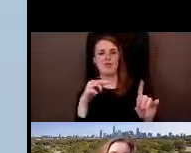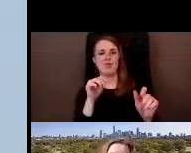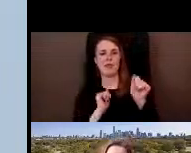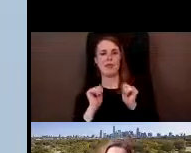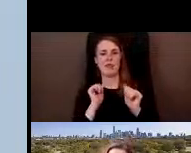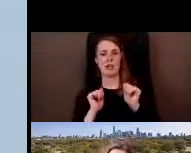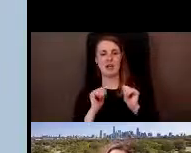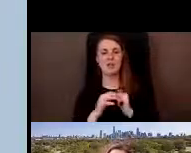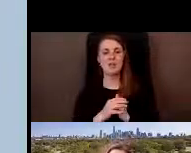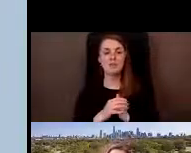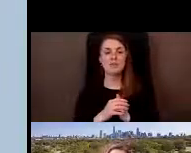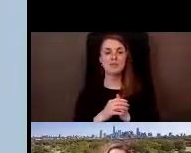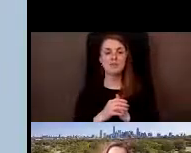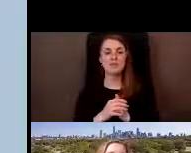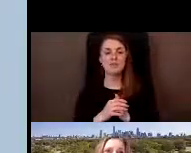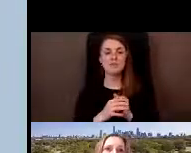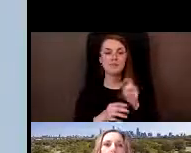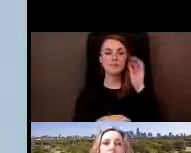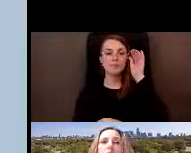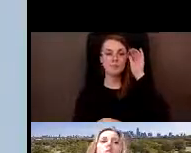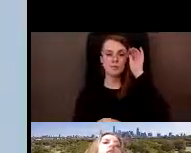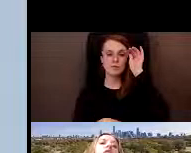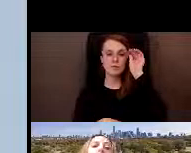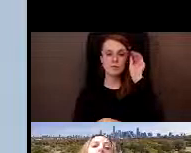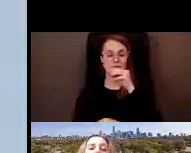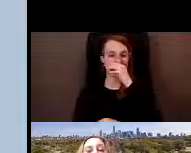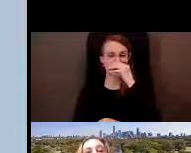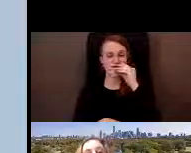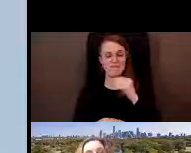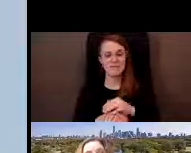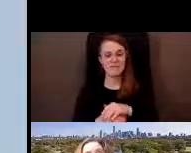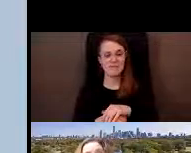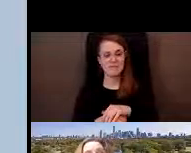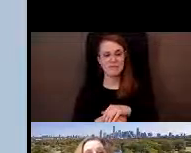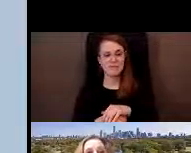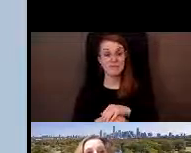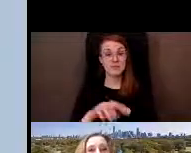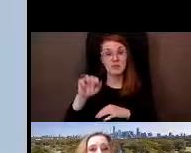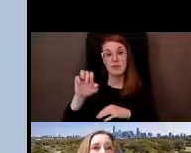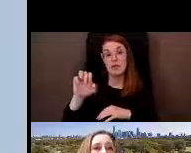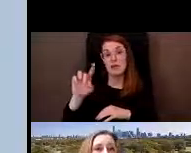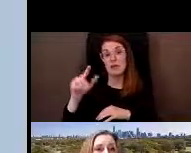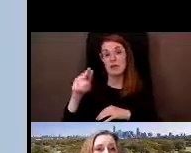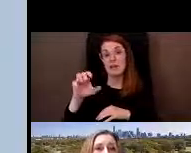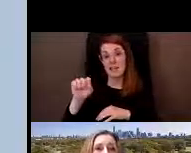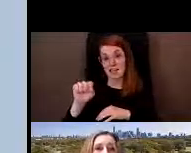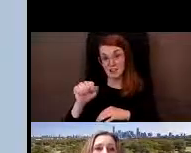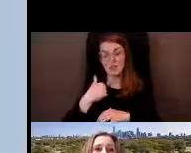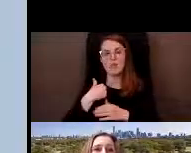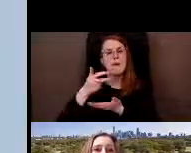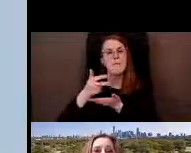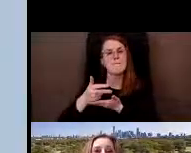So here are some of the takeaways from the Edges concept. If you recall, we have parking garages at the edges of the